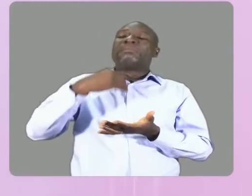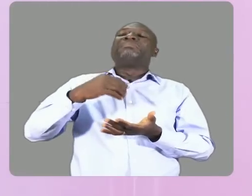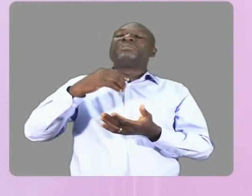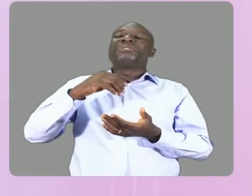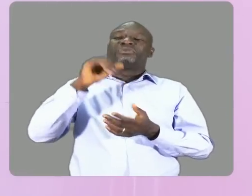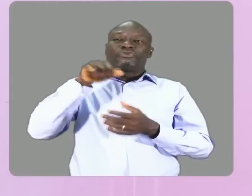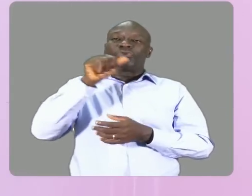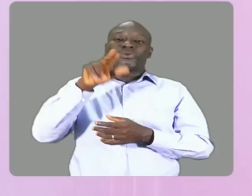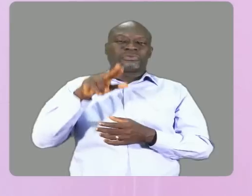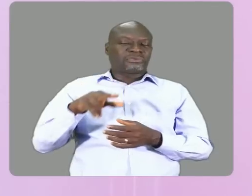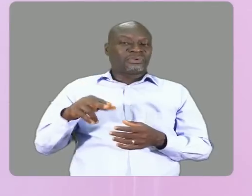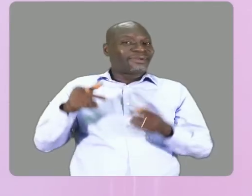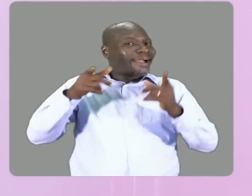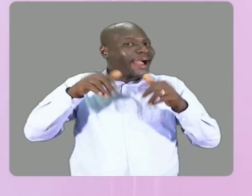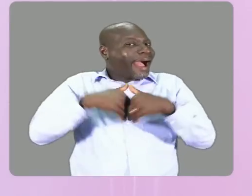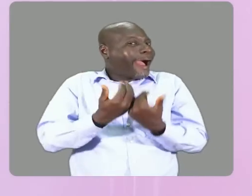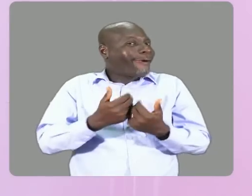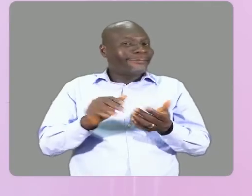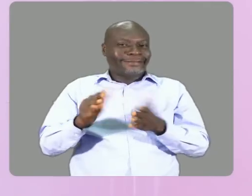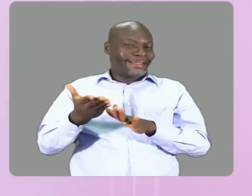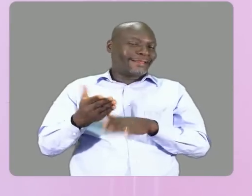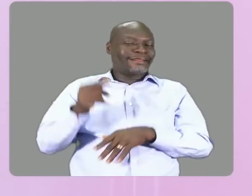hwe na wieye sa na obonsam ete